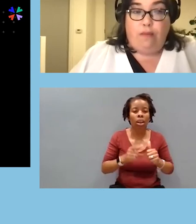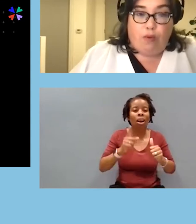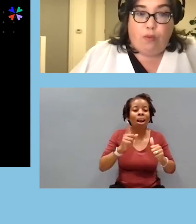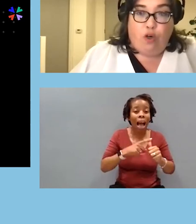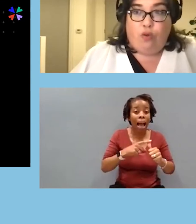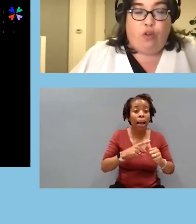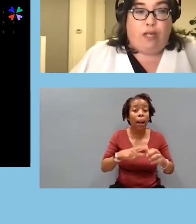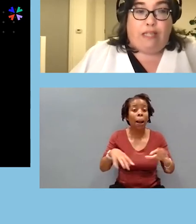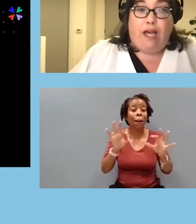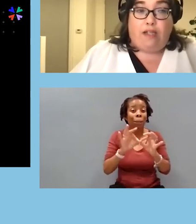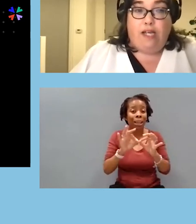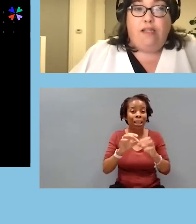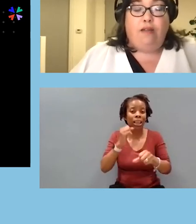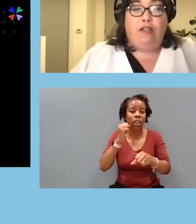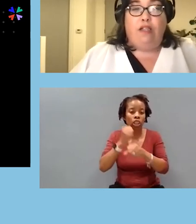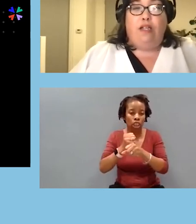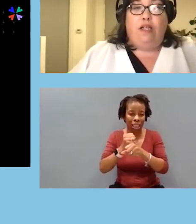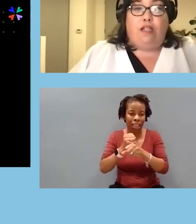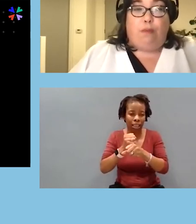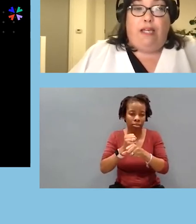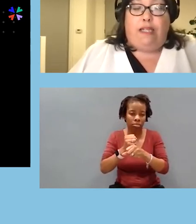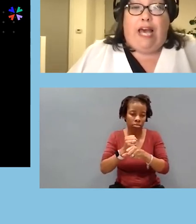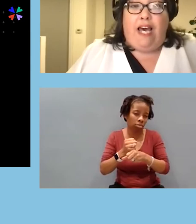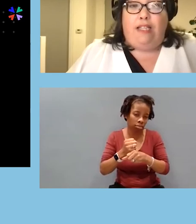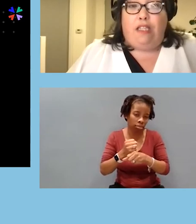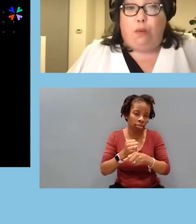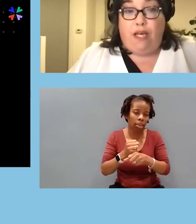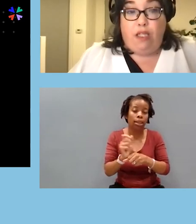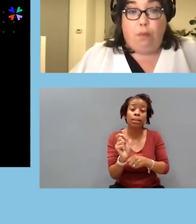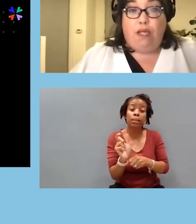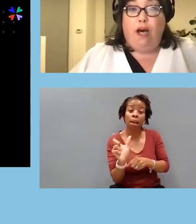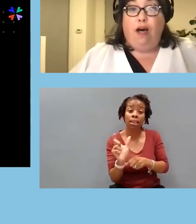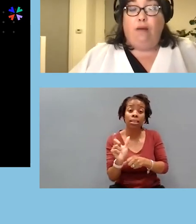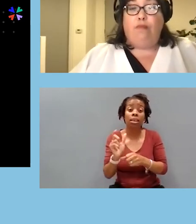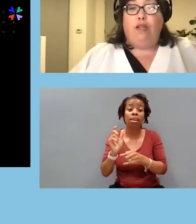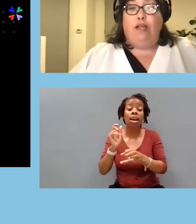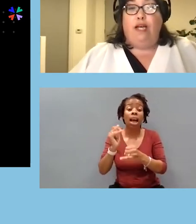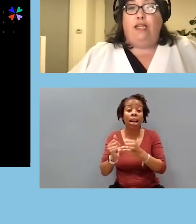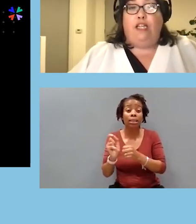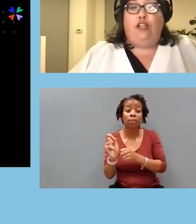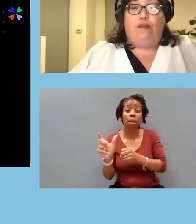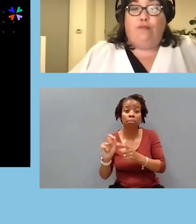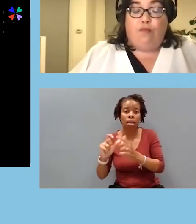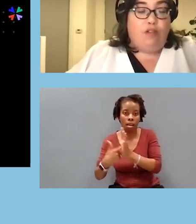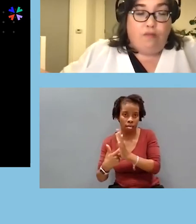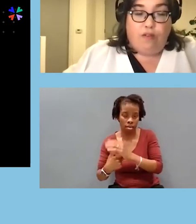A-BG, we all know that actor, space S space PR. And